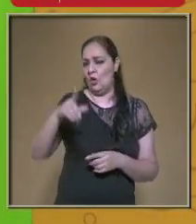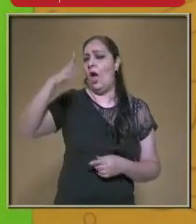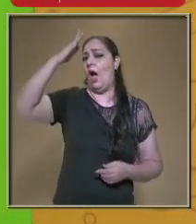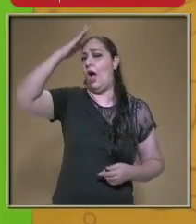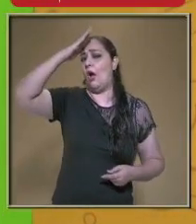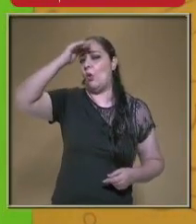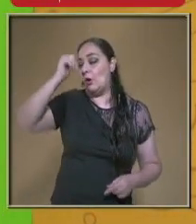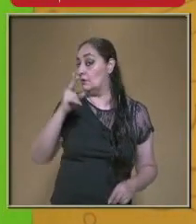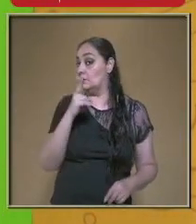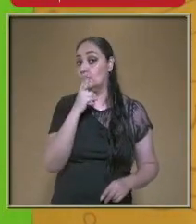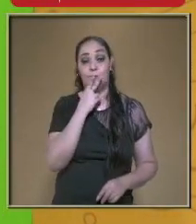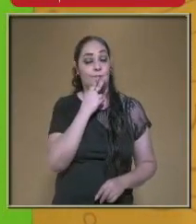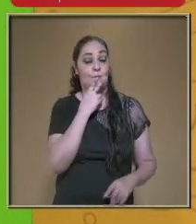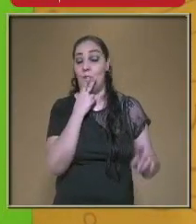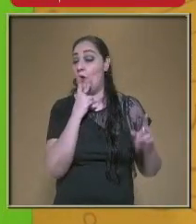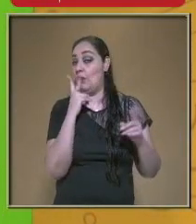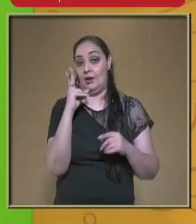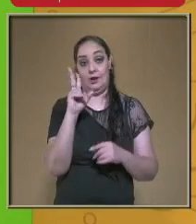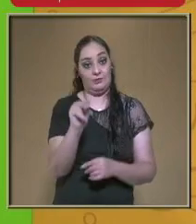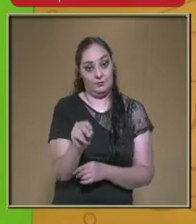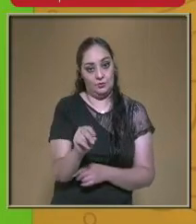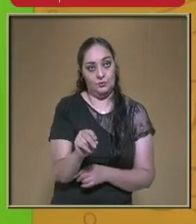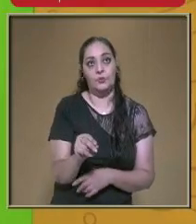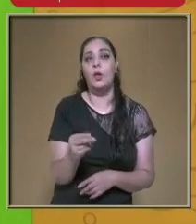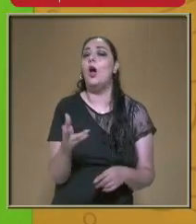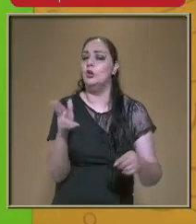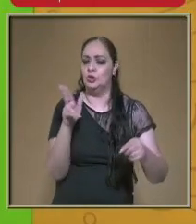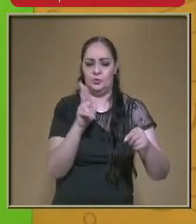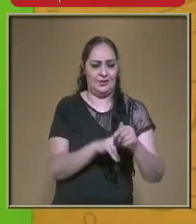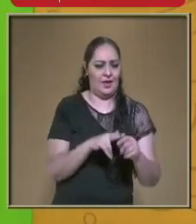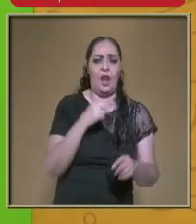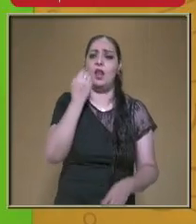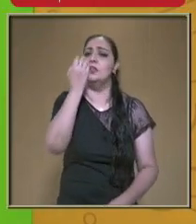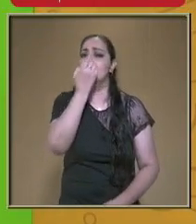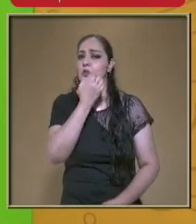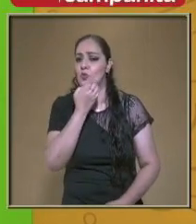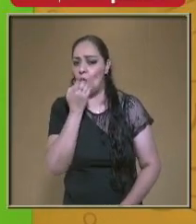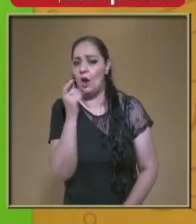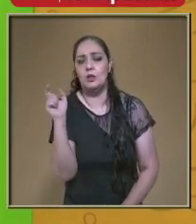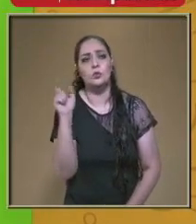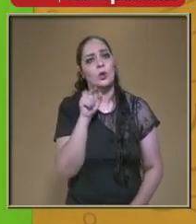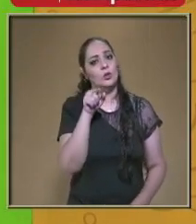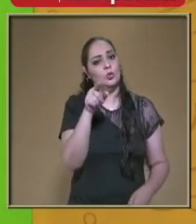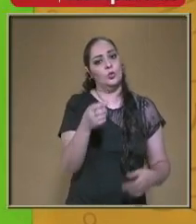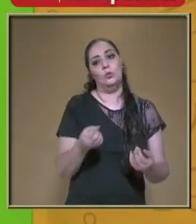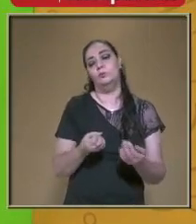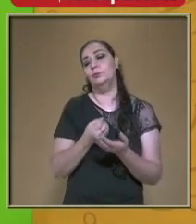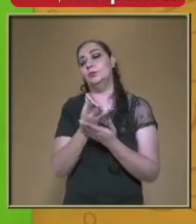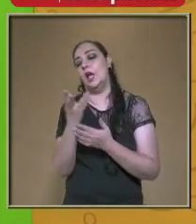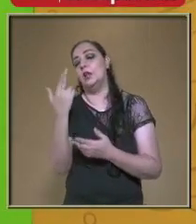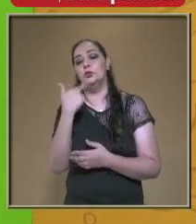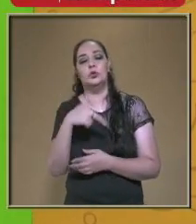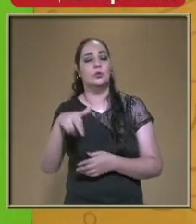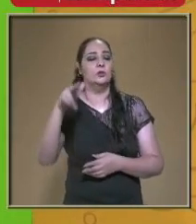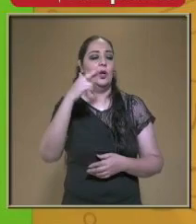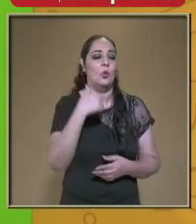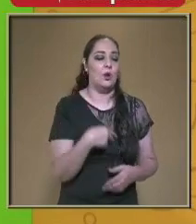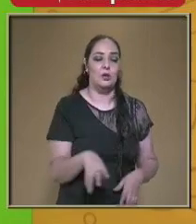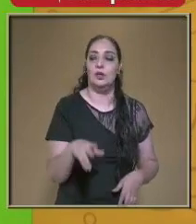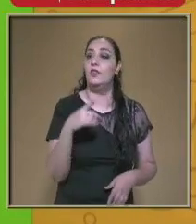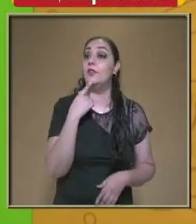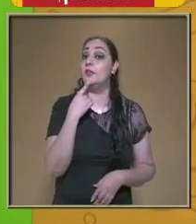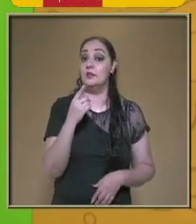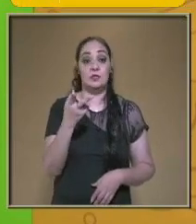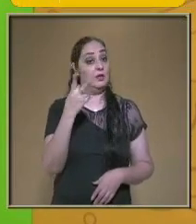the no smoking? Yes, in hospitals, in schools, when you go to a restaurant, the no smoking,